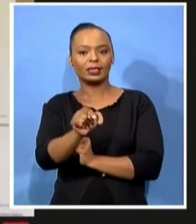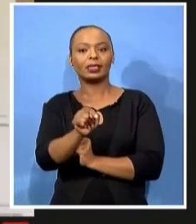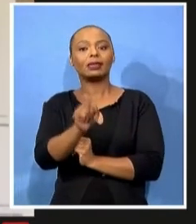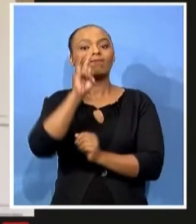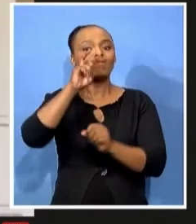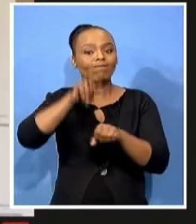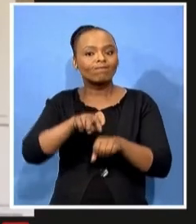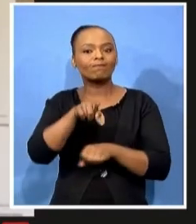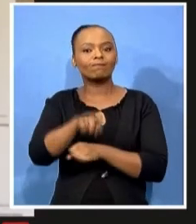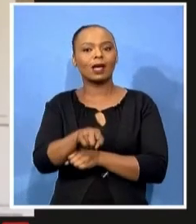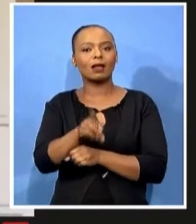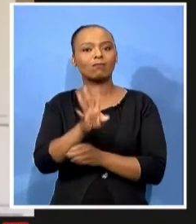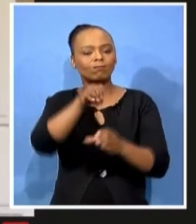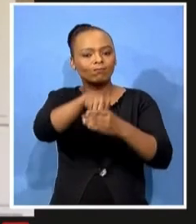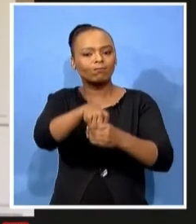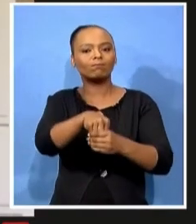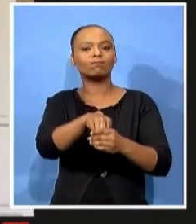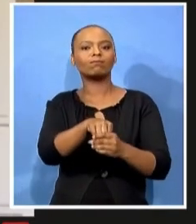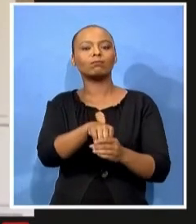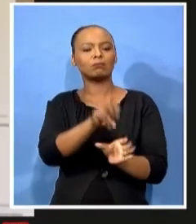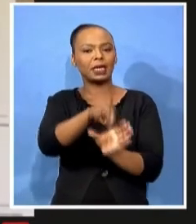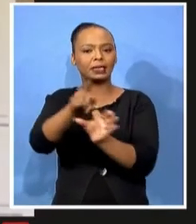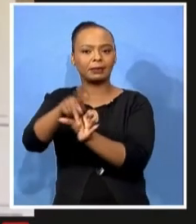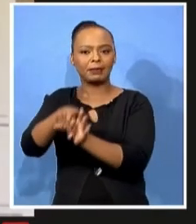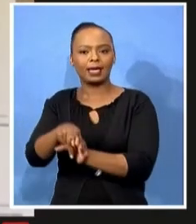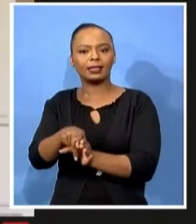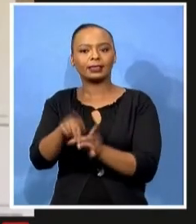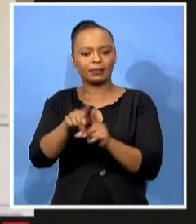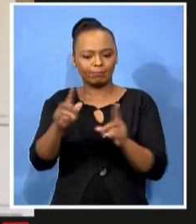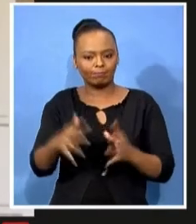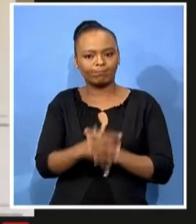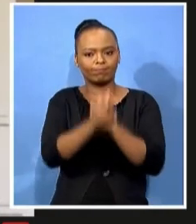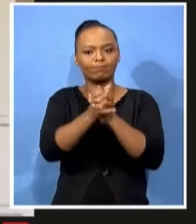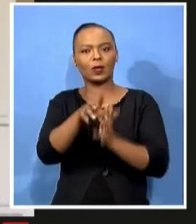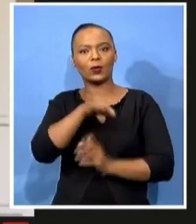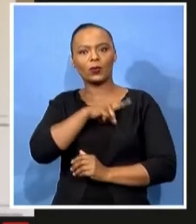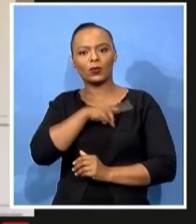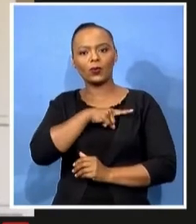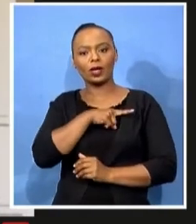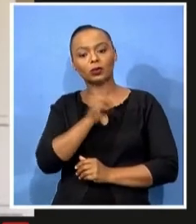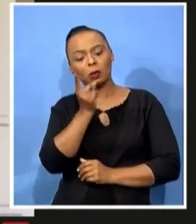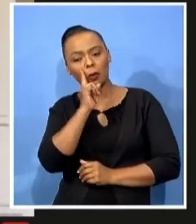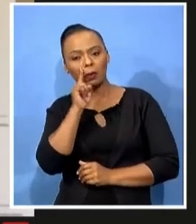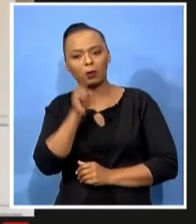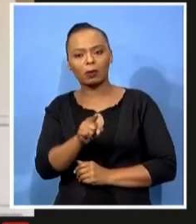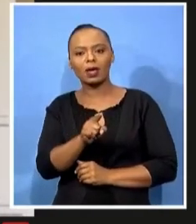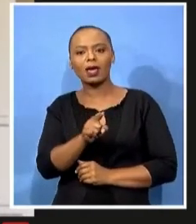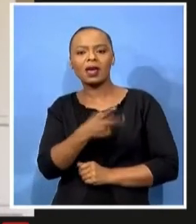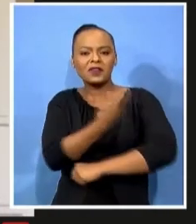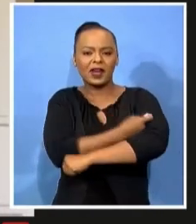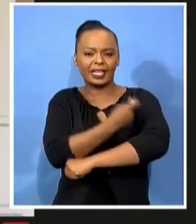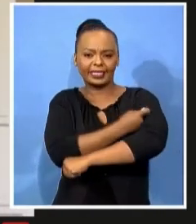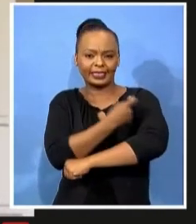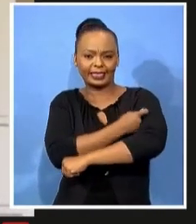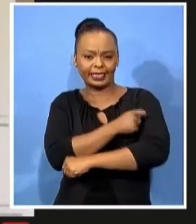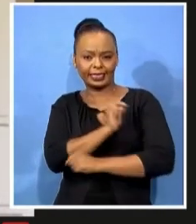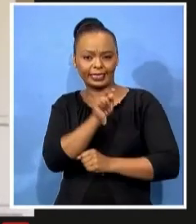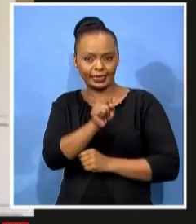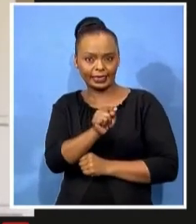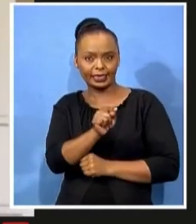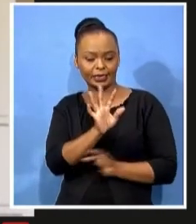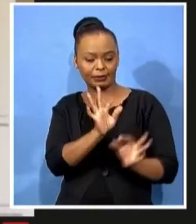and bind themselves to the fate of that particular vaccine, which meant that some of the amount that